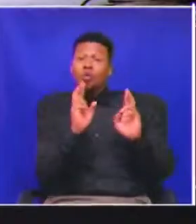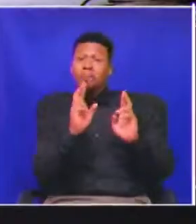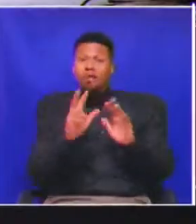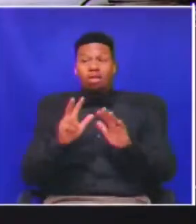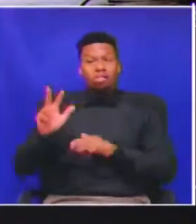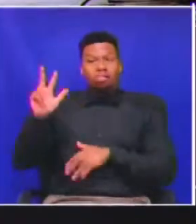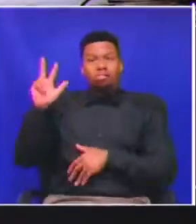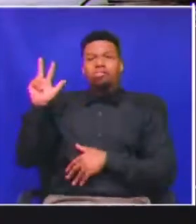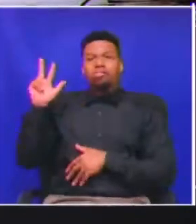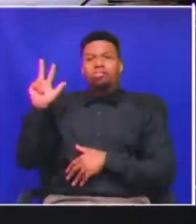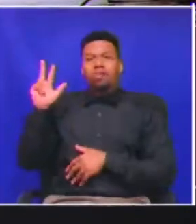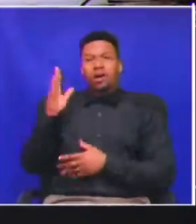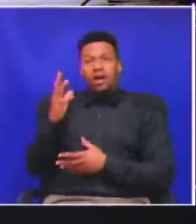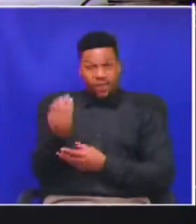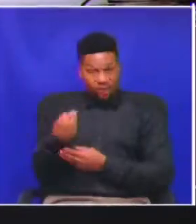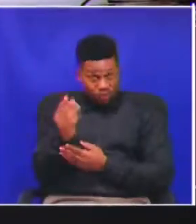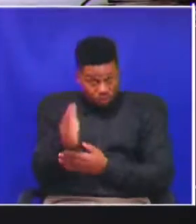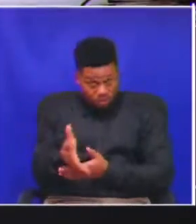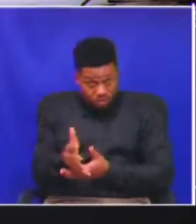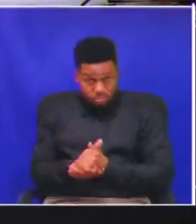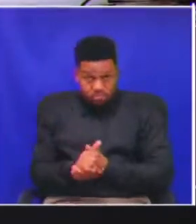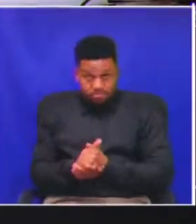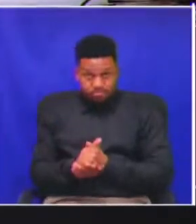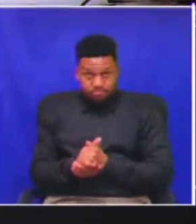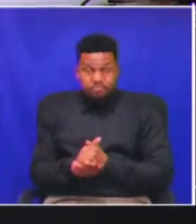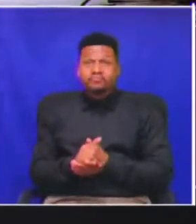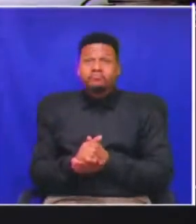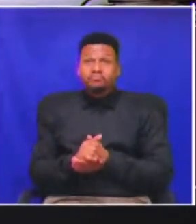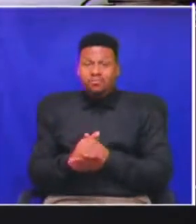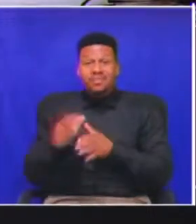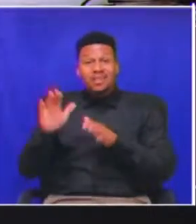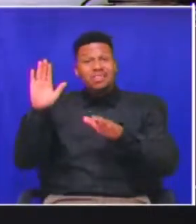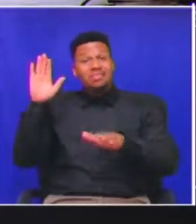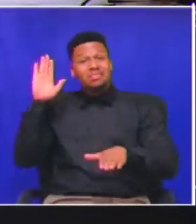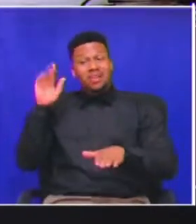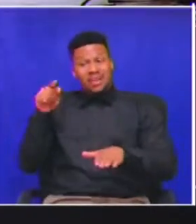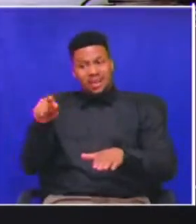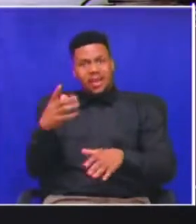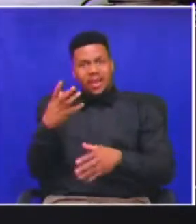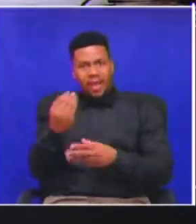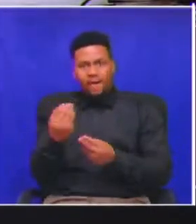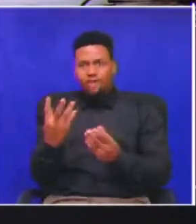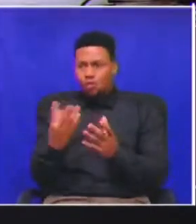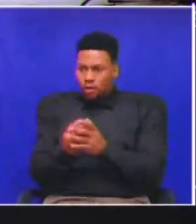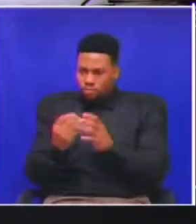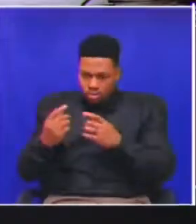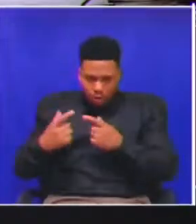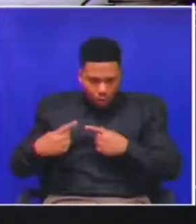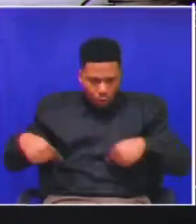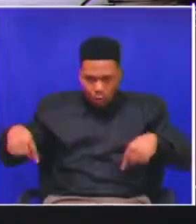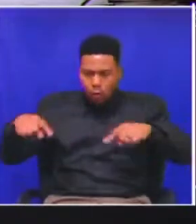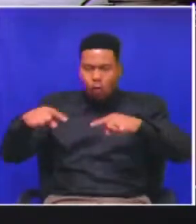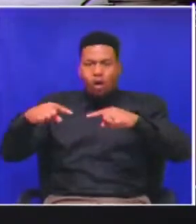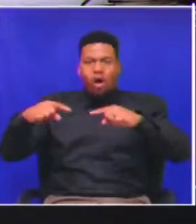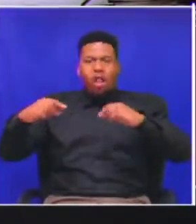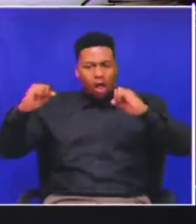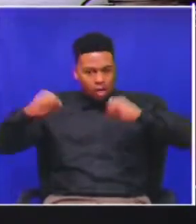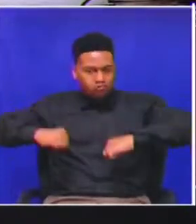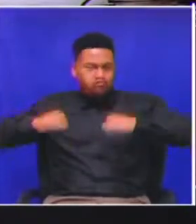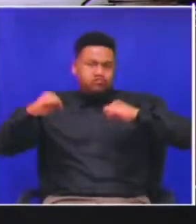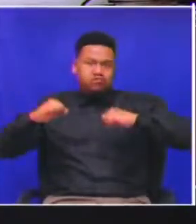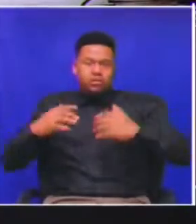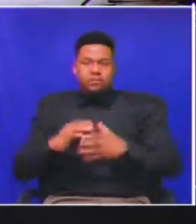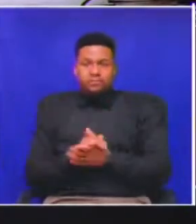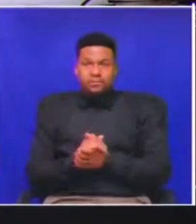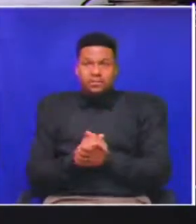declaration, we will have a declaration by sufficient consensus. And if not that, we hope that the